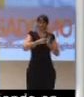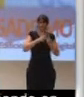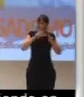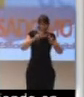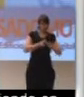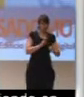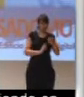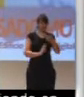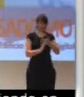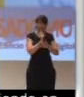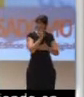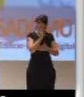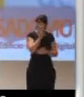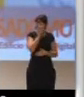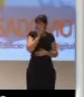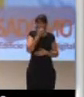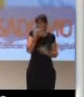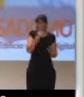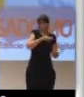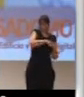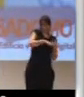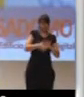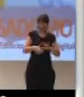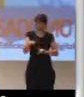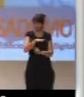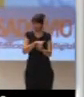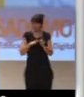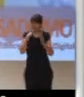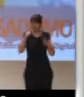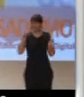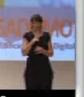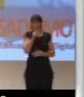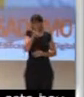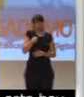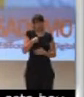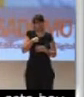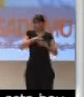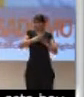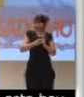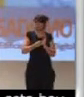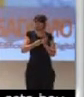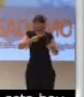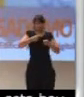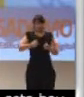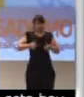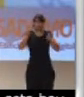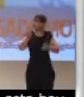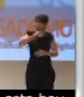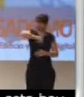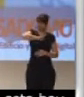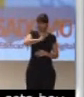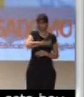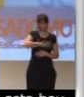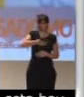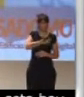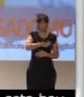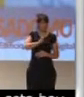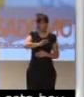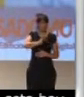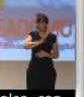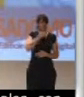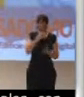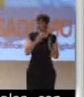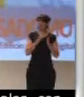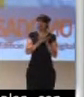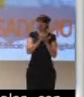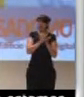left. Of course, all this has to be introduced in real environment, but however, we